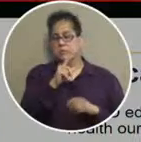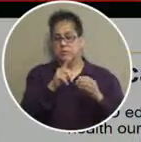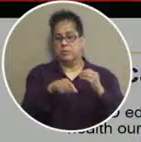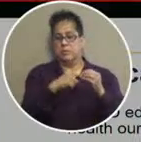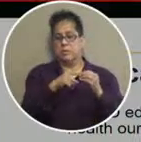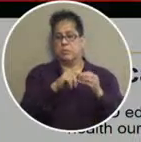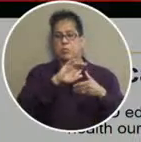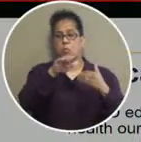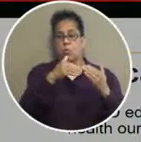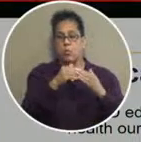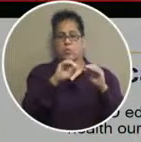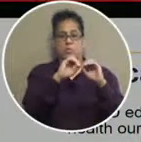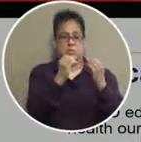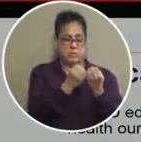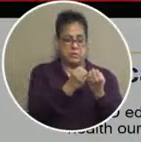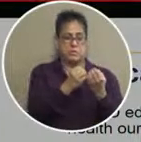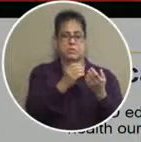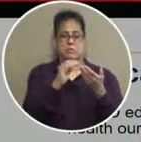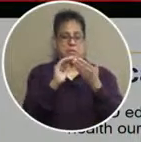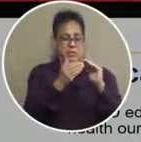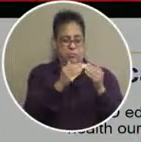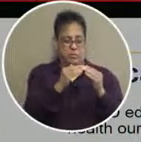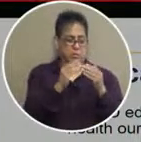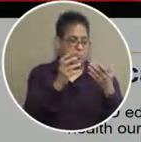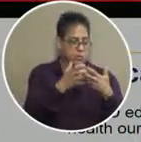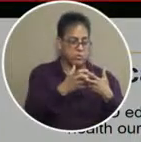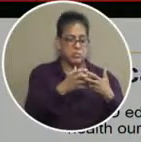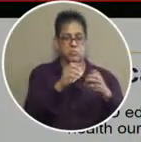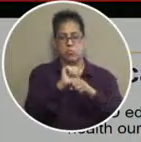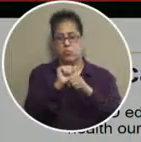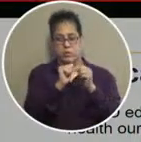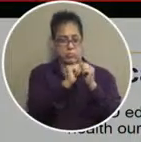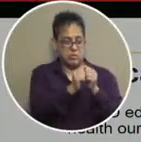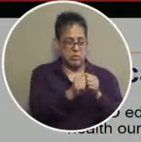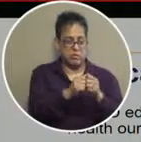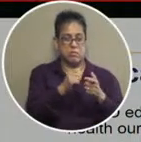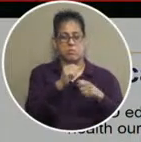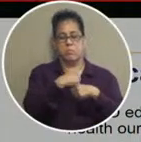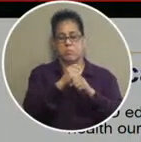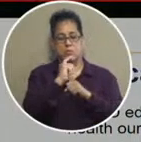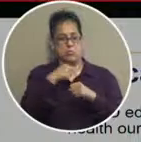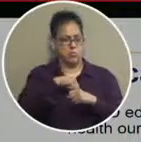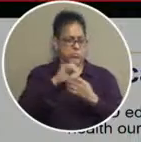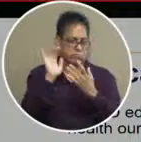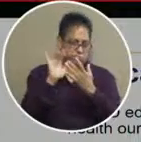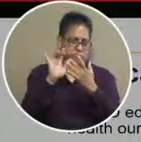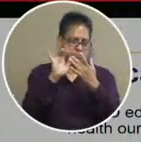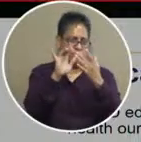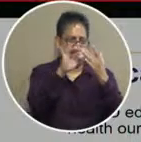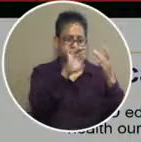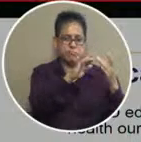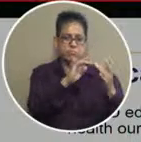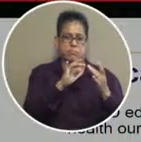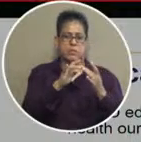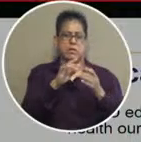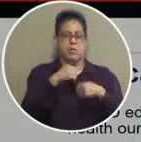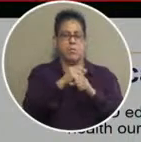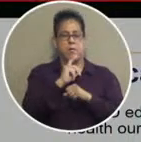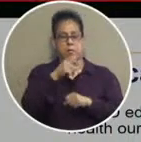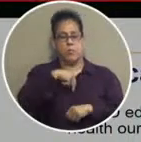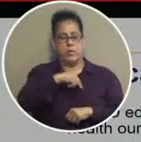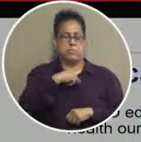the entire organization and all of our community partners working together to make sure that we're doing the outreach and getting critical,